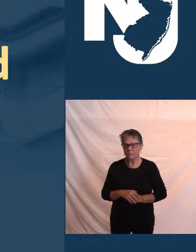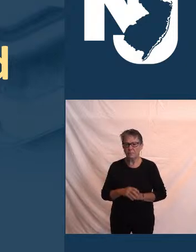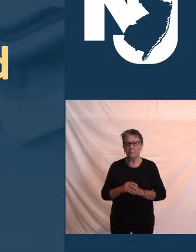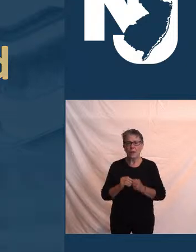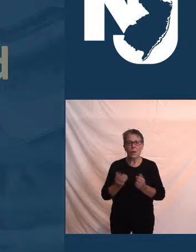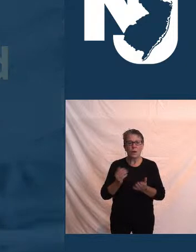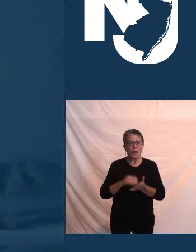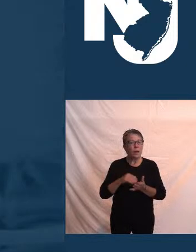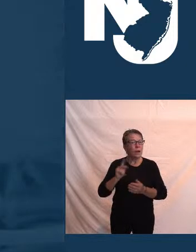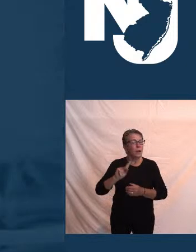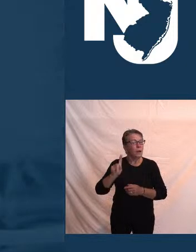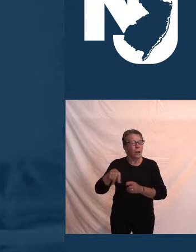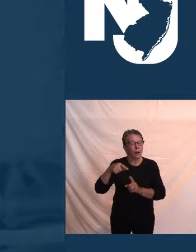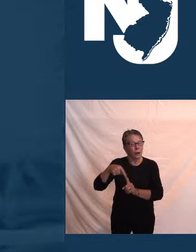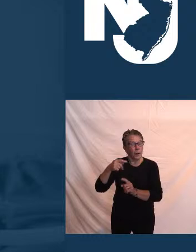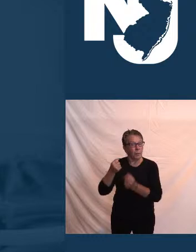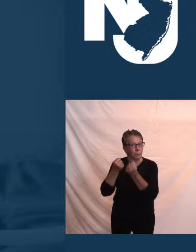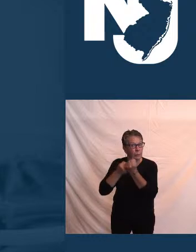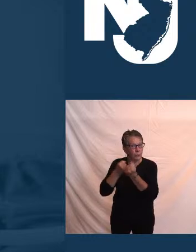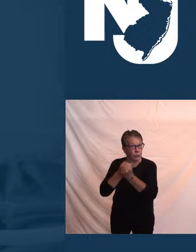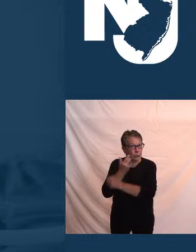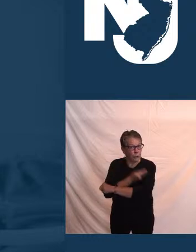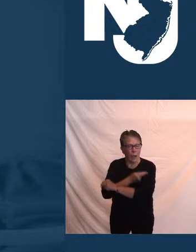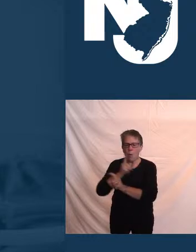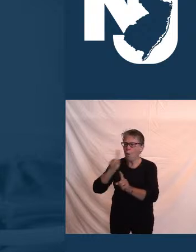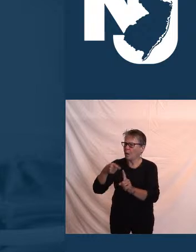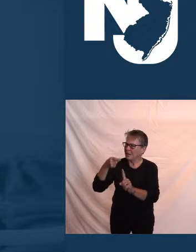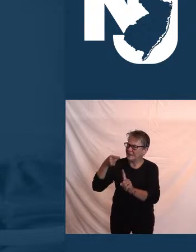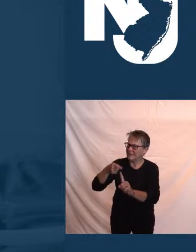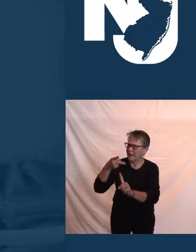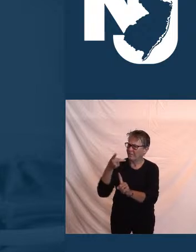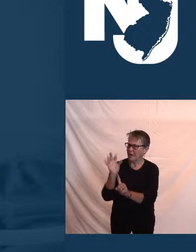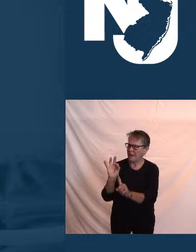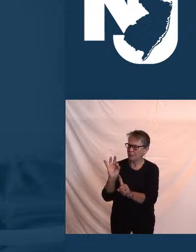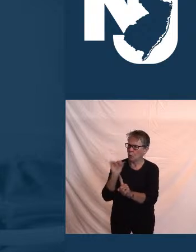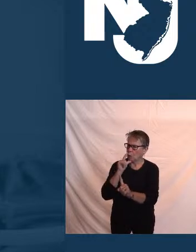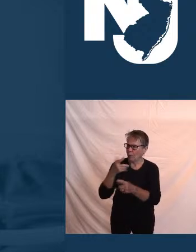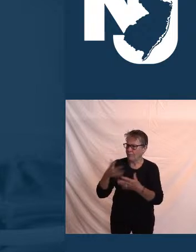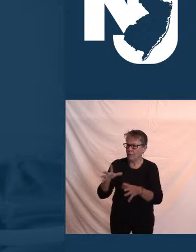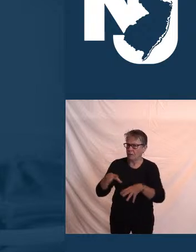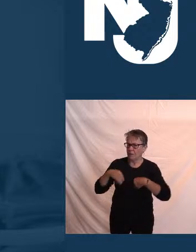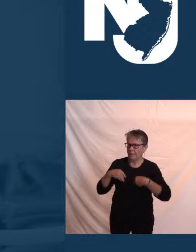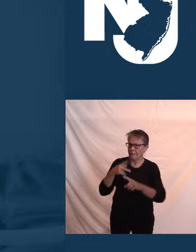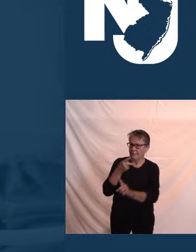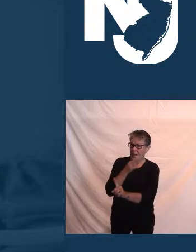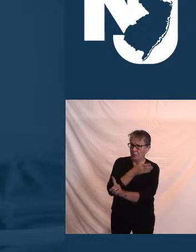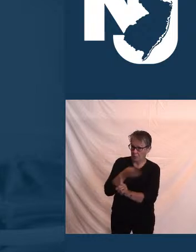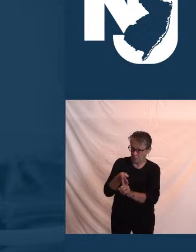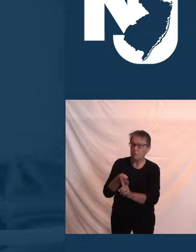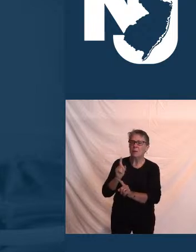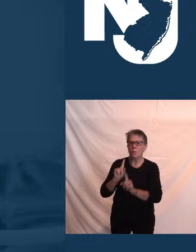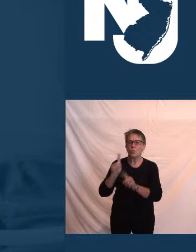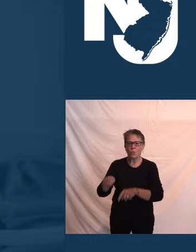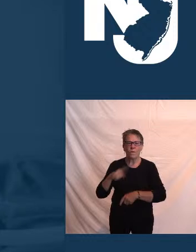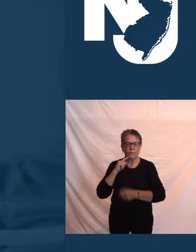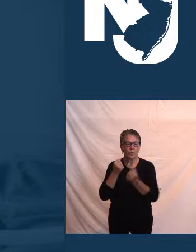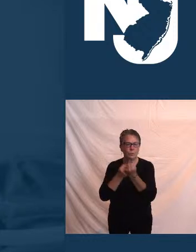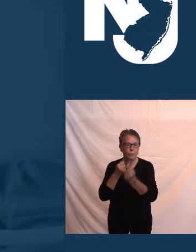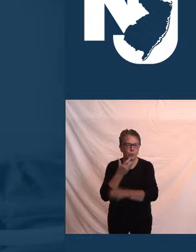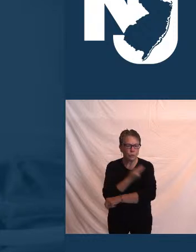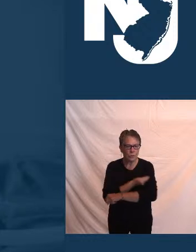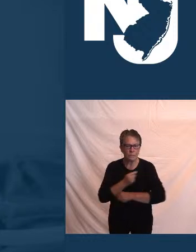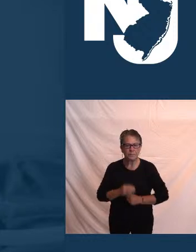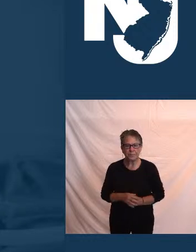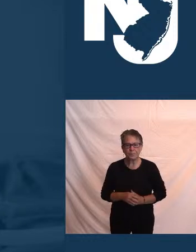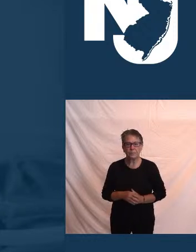And sticking with vaccinations for a moment, here are the latest figures from the Department of Health's Communicable Disease Service under